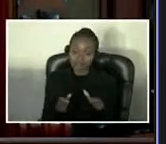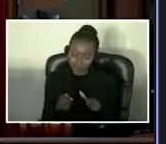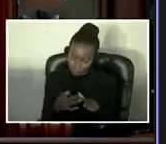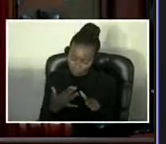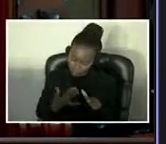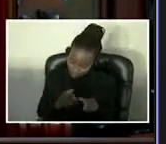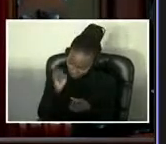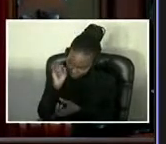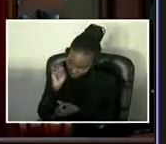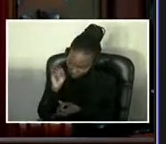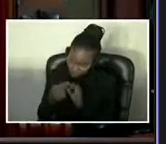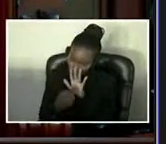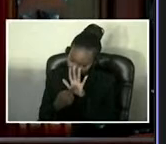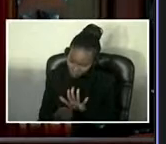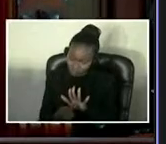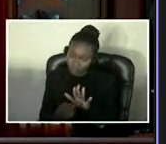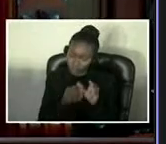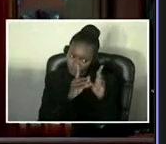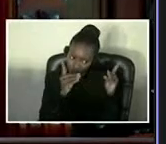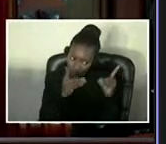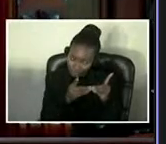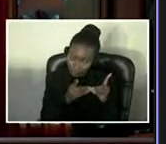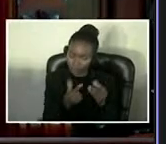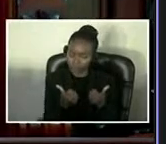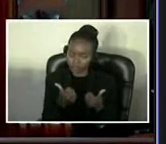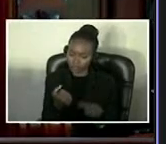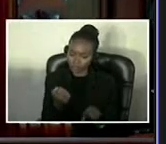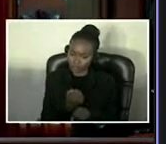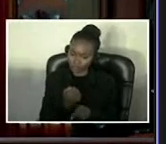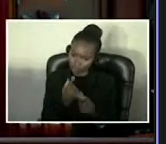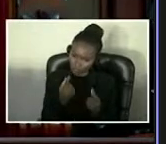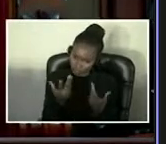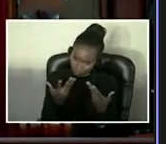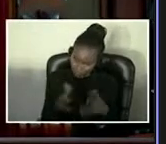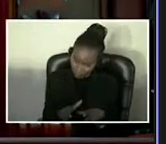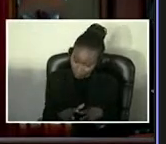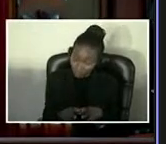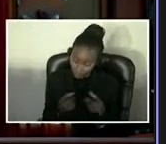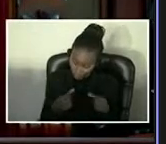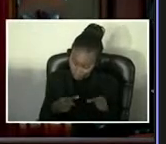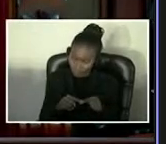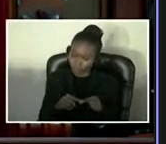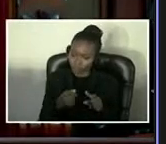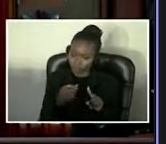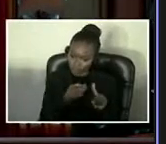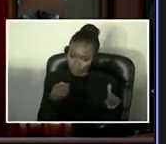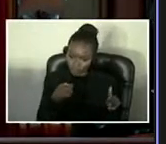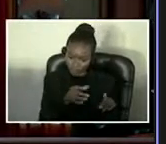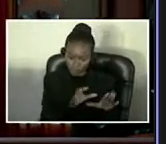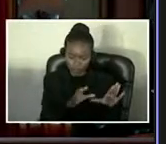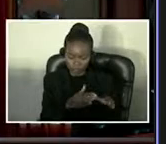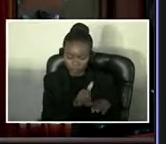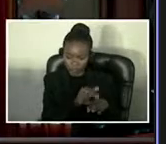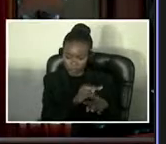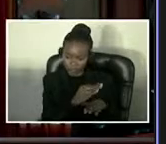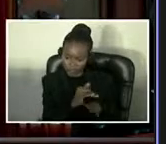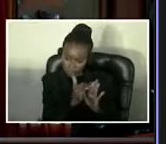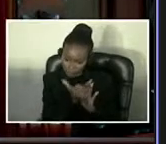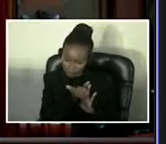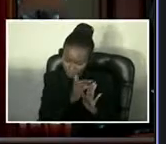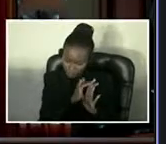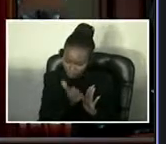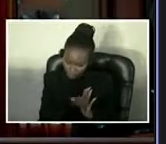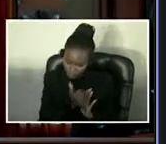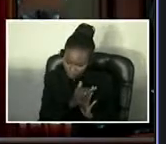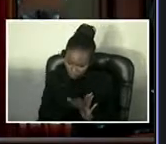as the infrastructure is concerned based upon the resolution taken by african national congress on its 53 53rd congress on